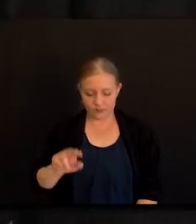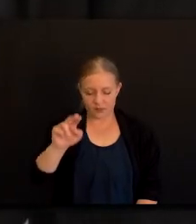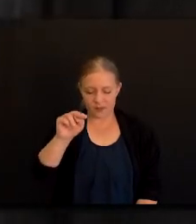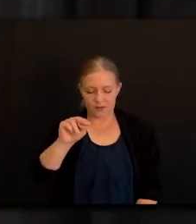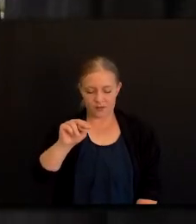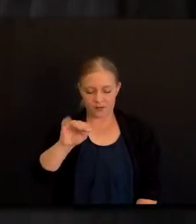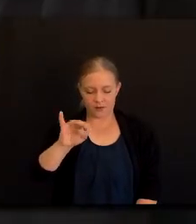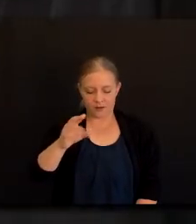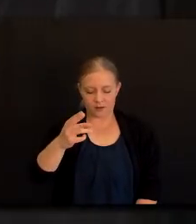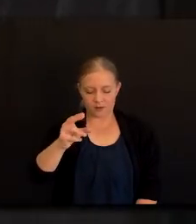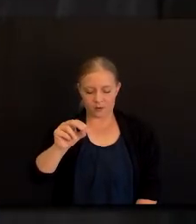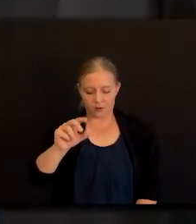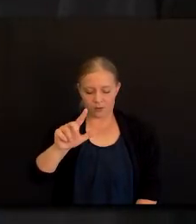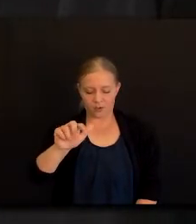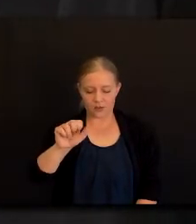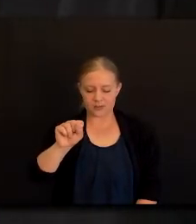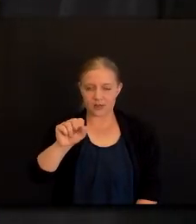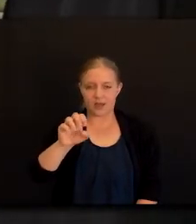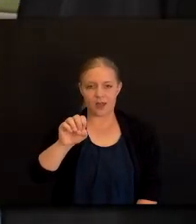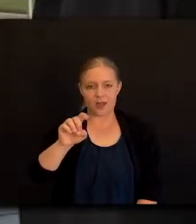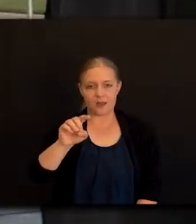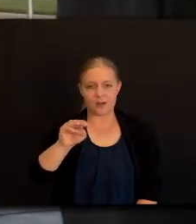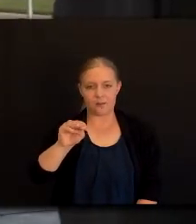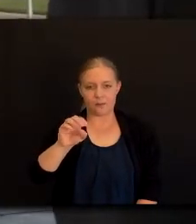Nicholas Ryan Edmonds.